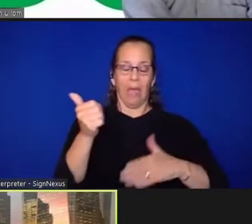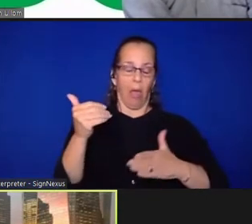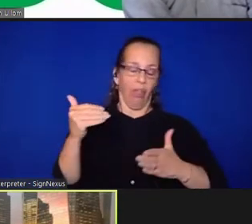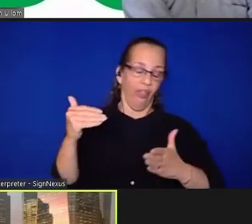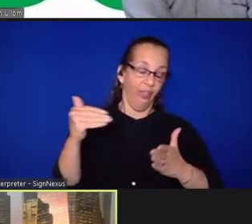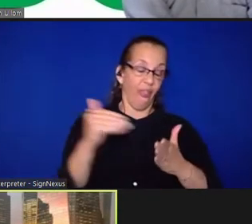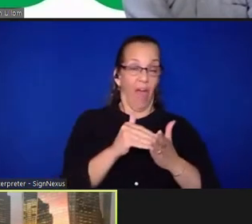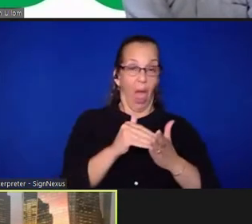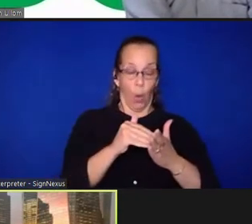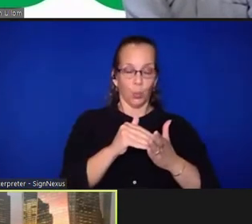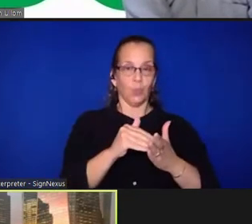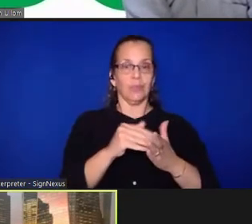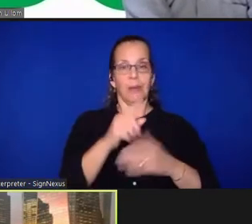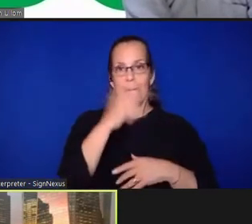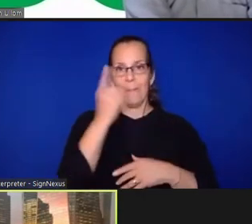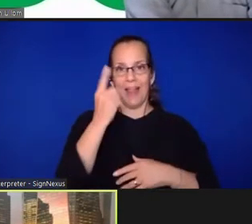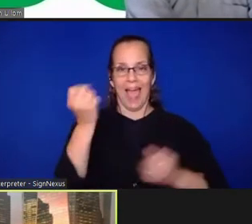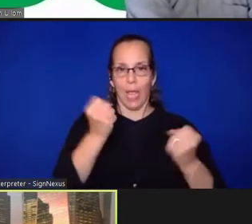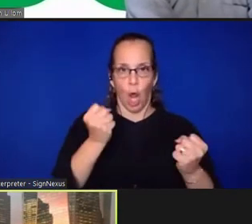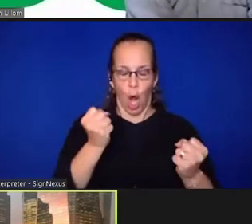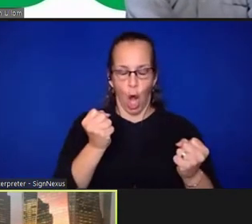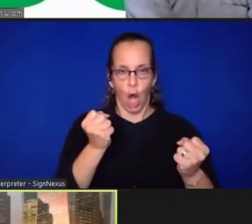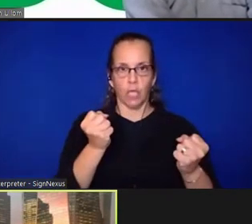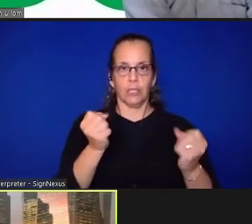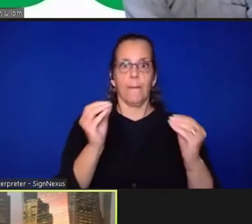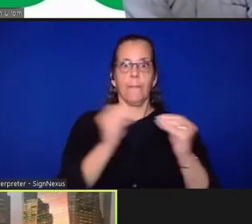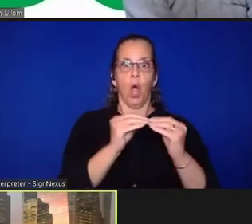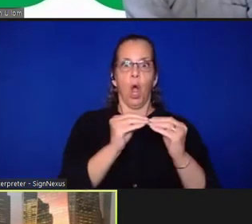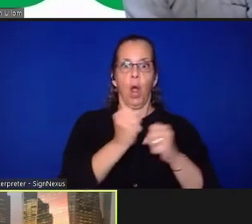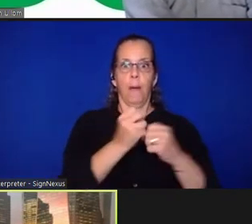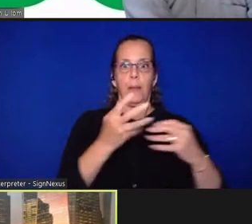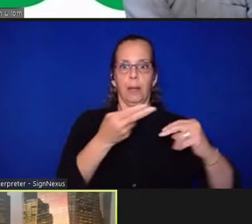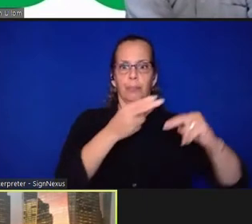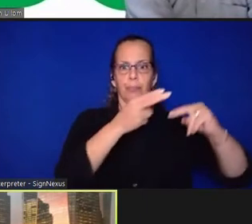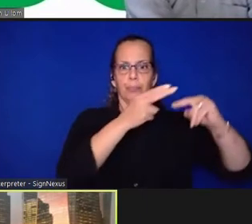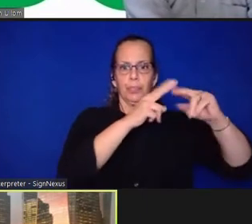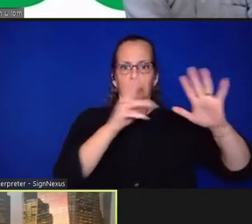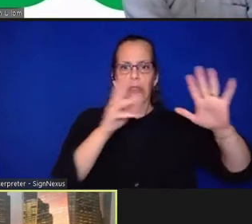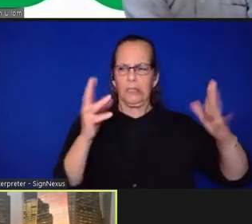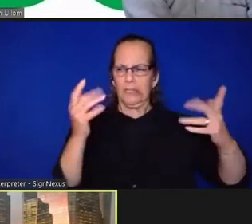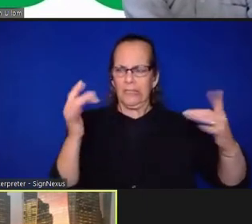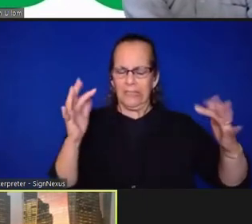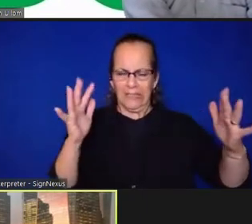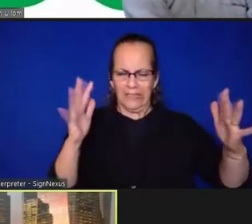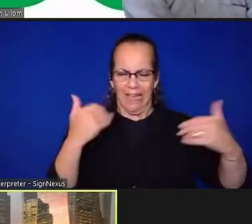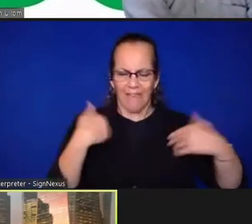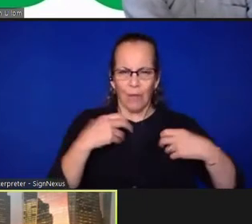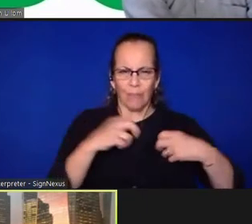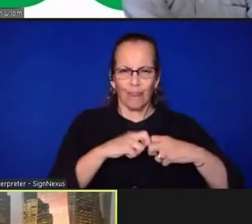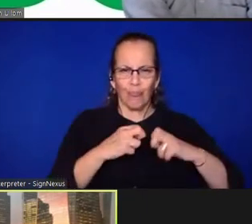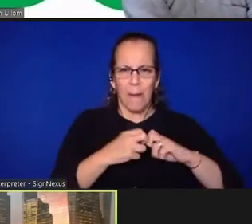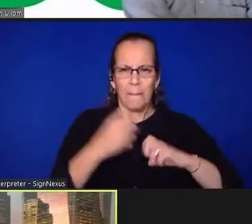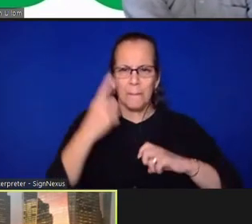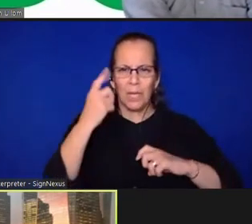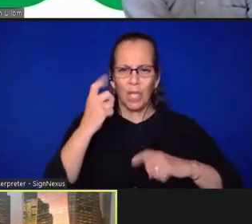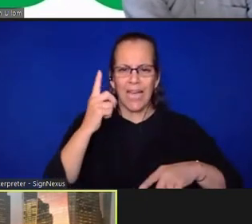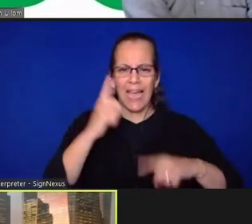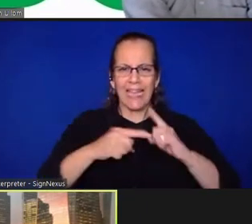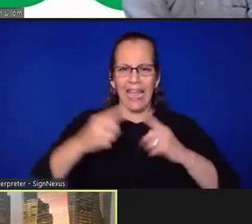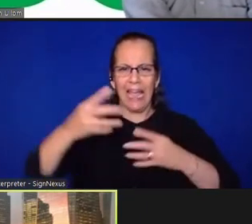throats um I'm having a problem because I can't roll